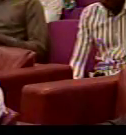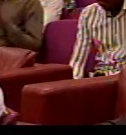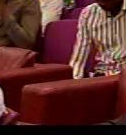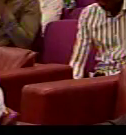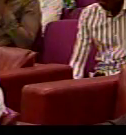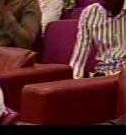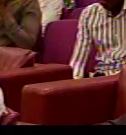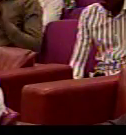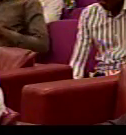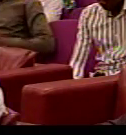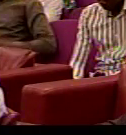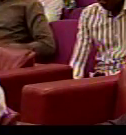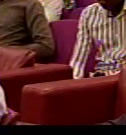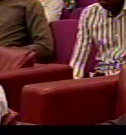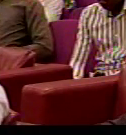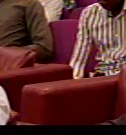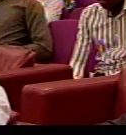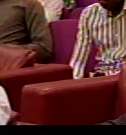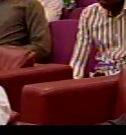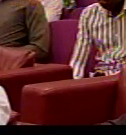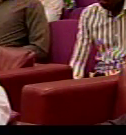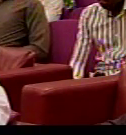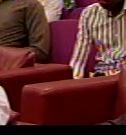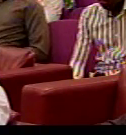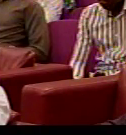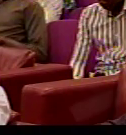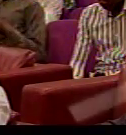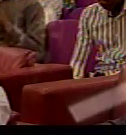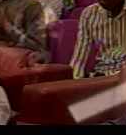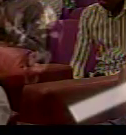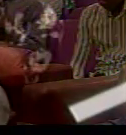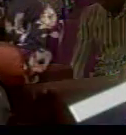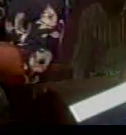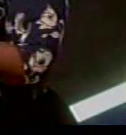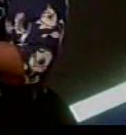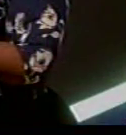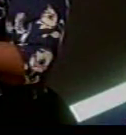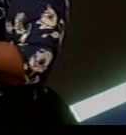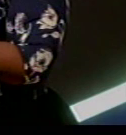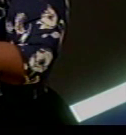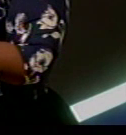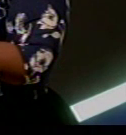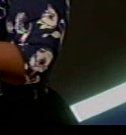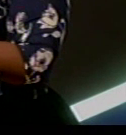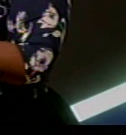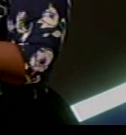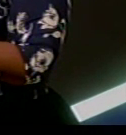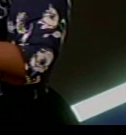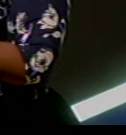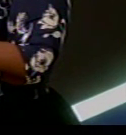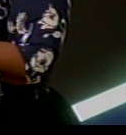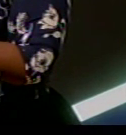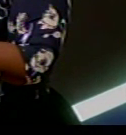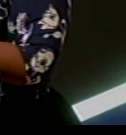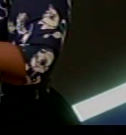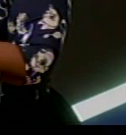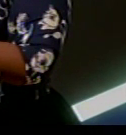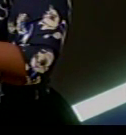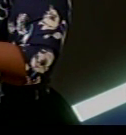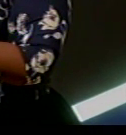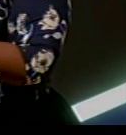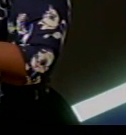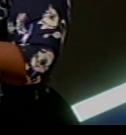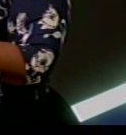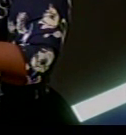come before you, I pray that through your word, our hearts will be renewed in Jesus' name. As we go into the section